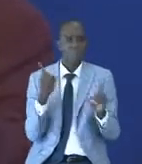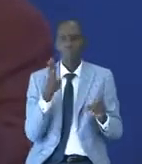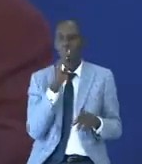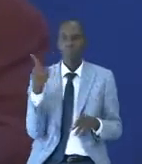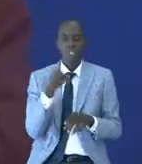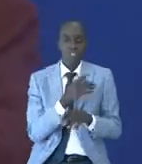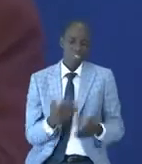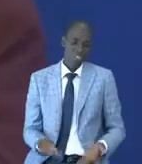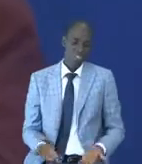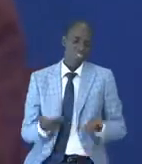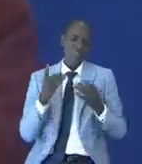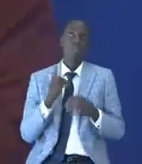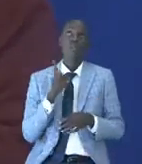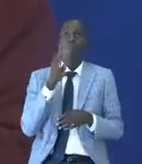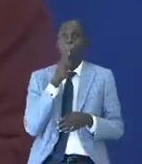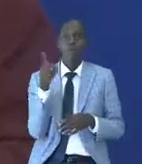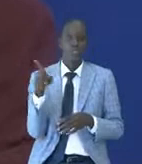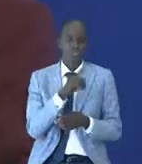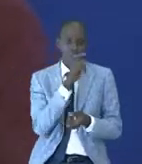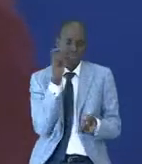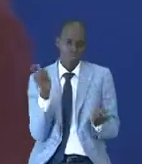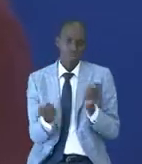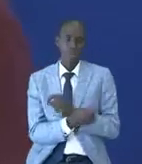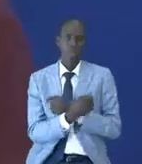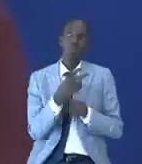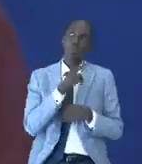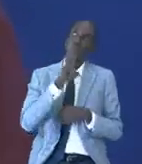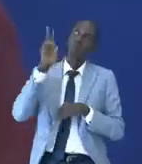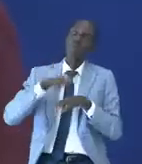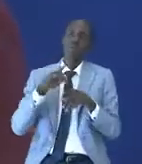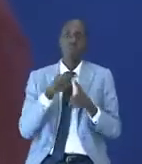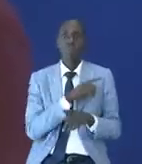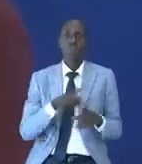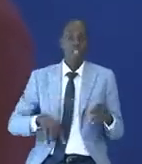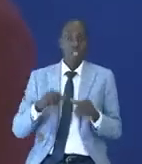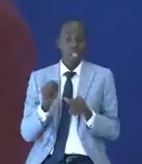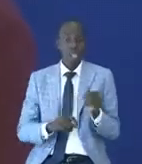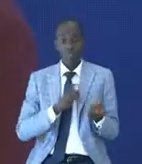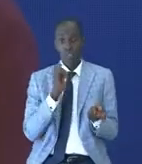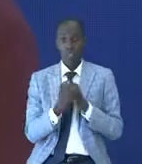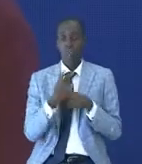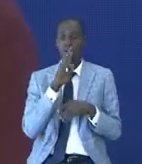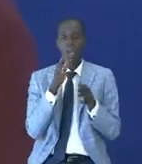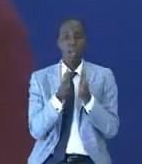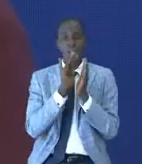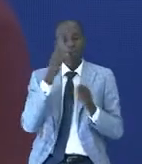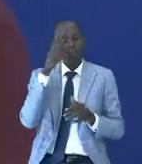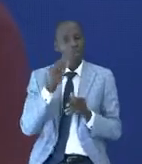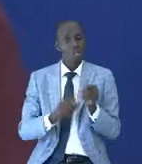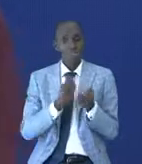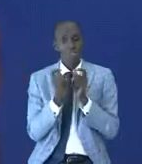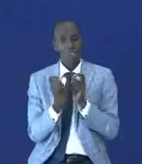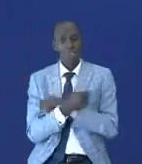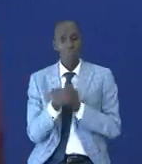lifted up, and be ye transformed. Look unto the Lord. Every change you are asking for, every change